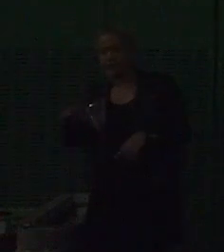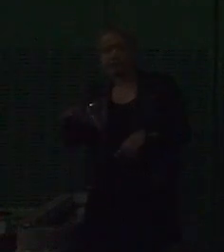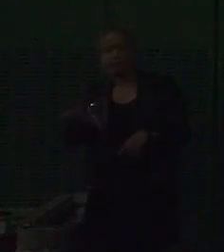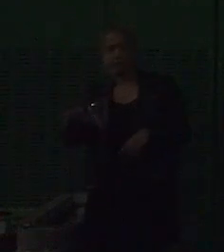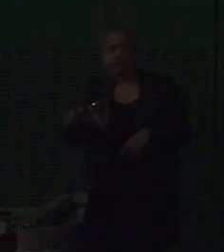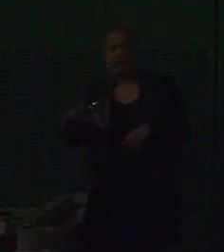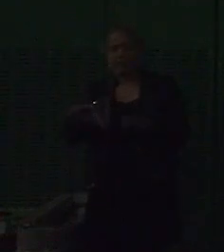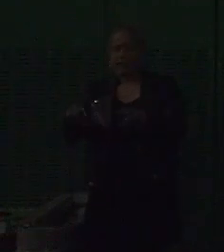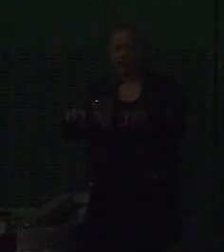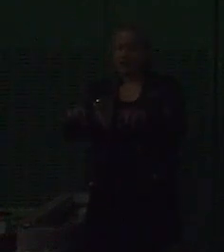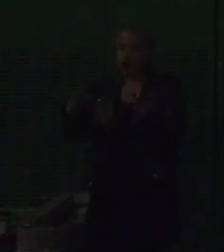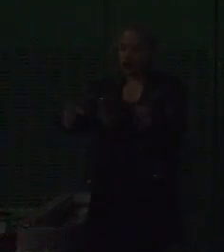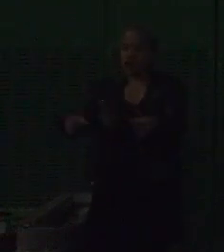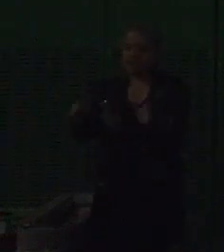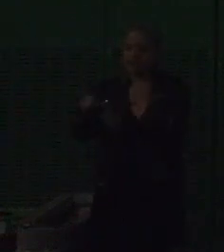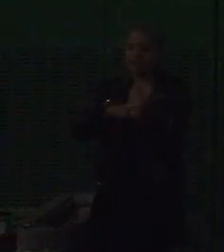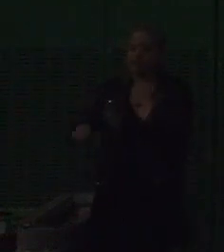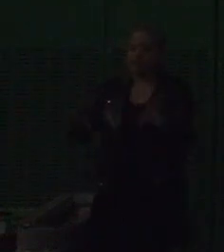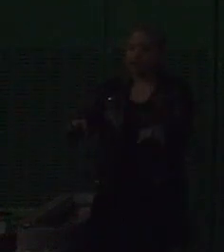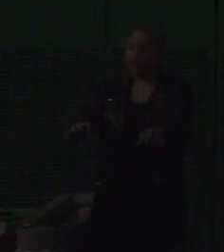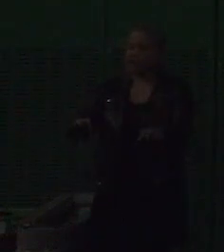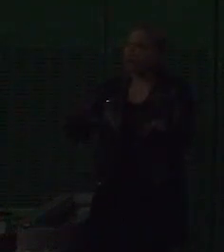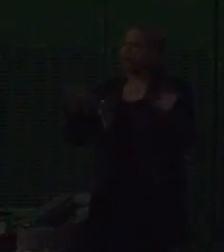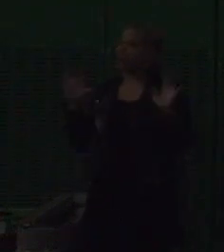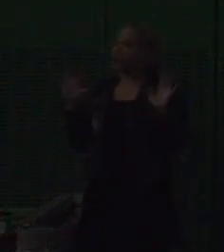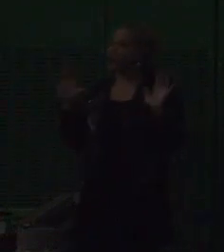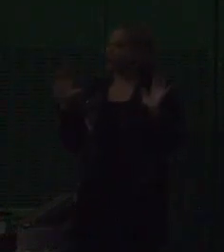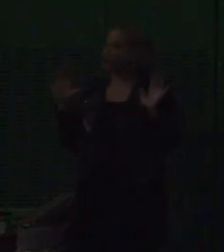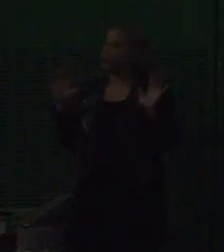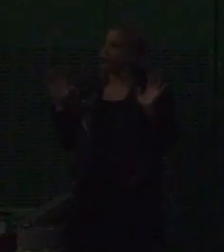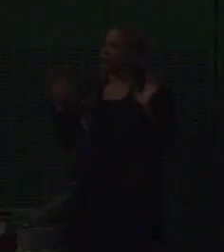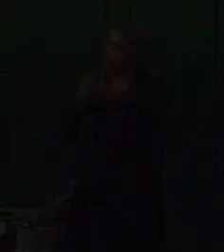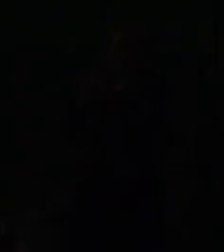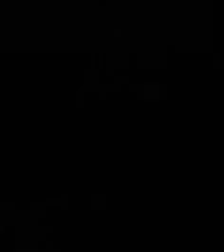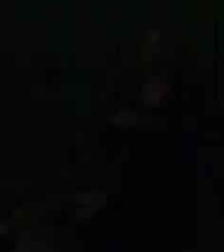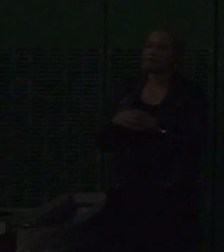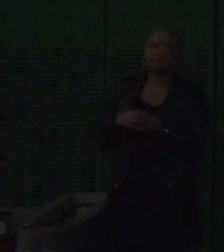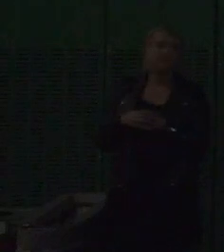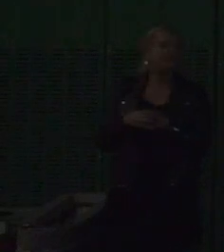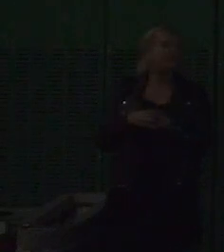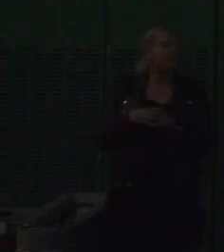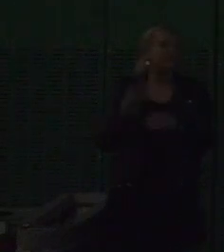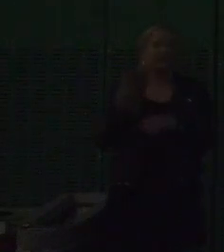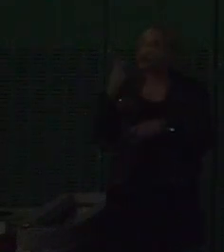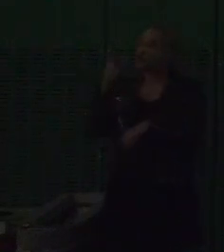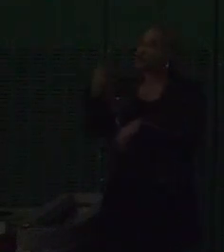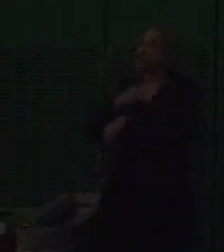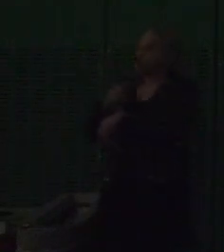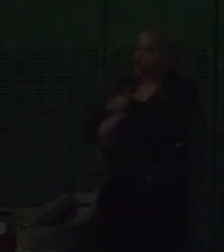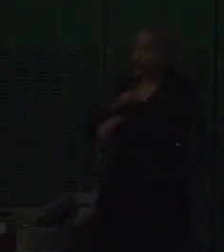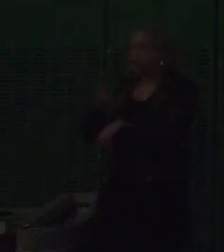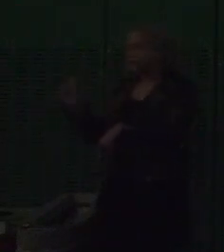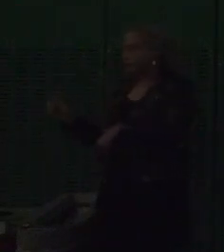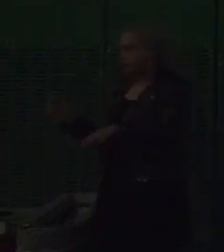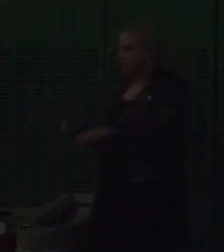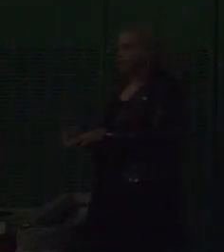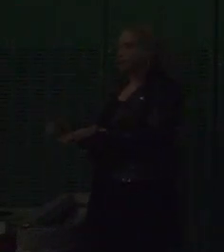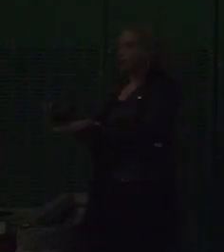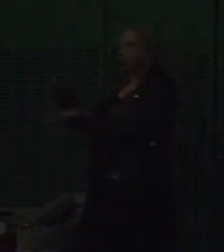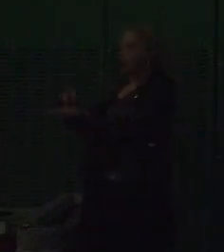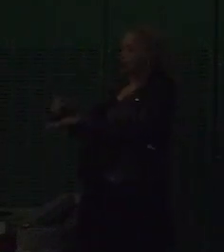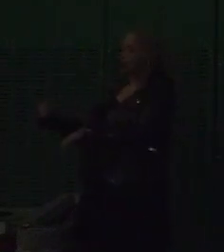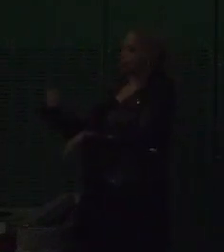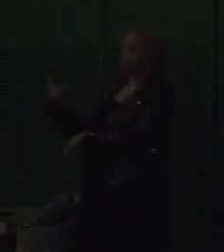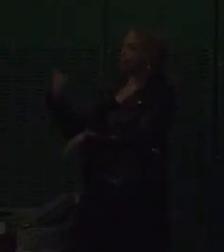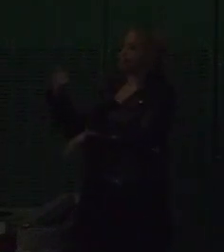of the $200 million satellite because his hands are too cold. About 2 hours later, you're on the launch pad, going